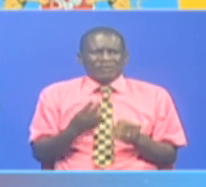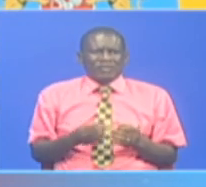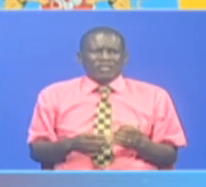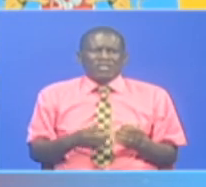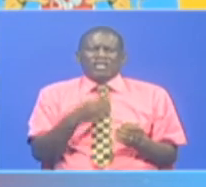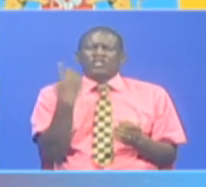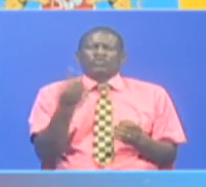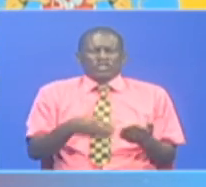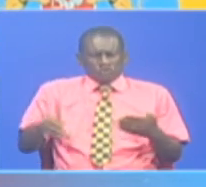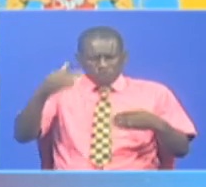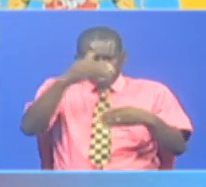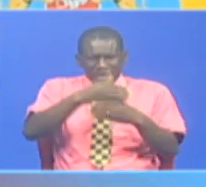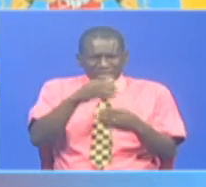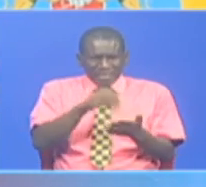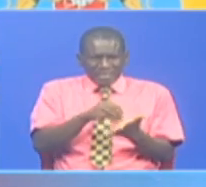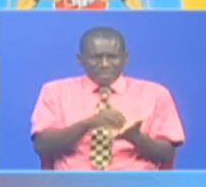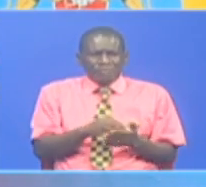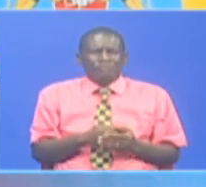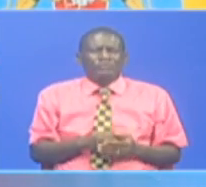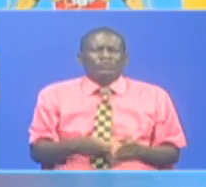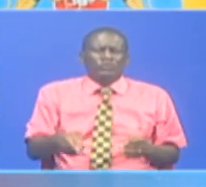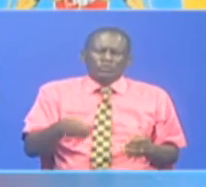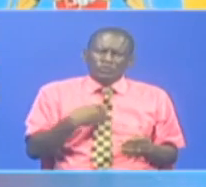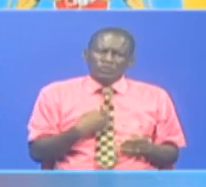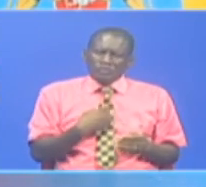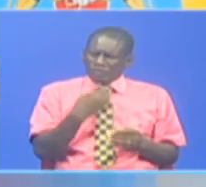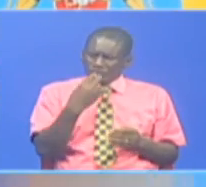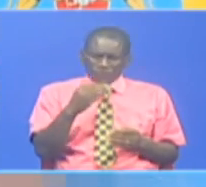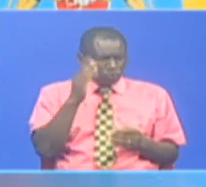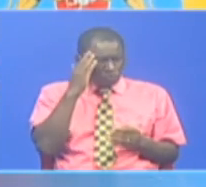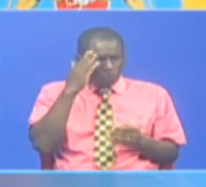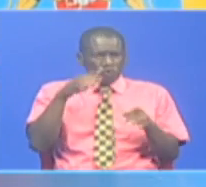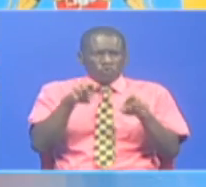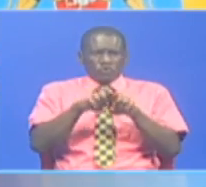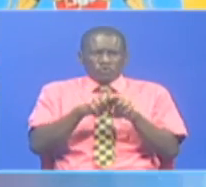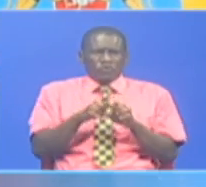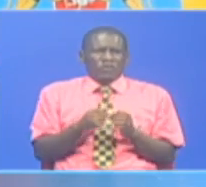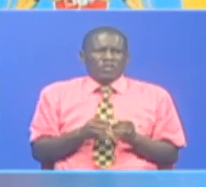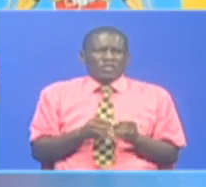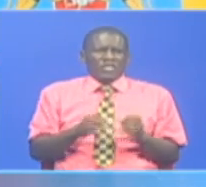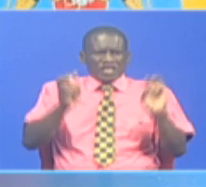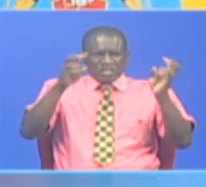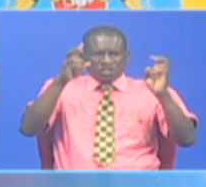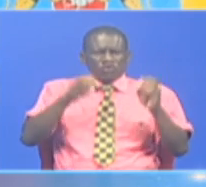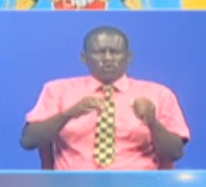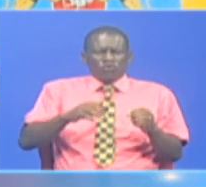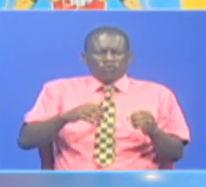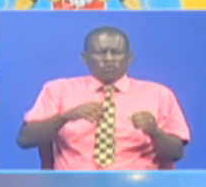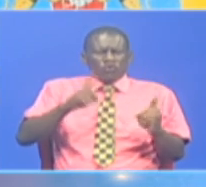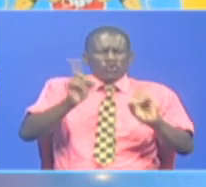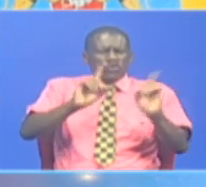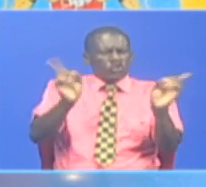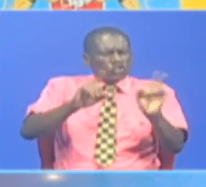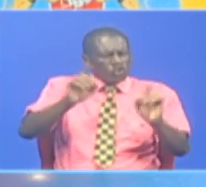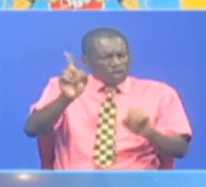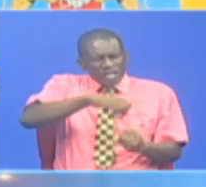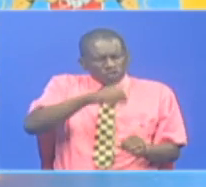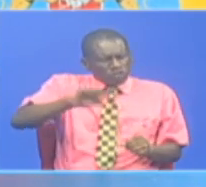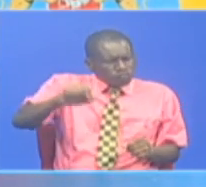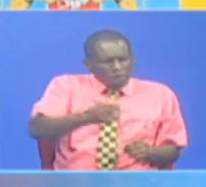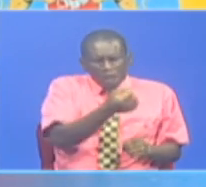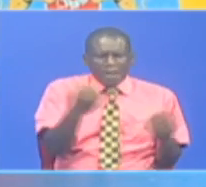just to add that we have noticed also the issue of the curfew. And